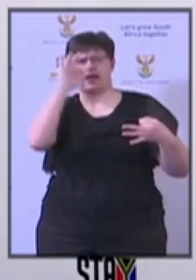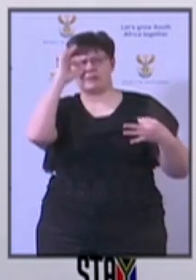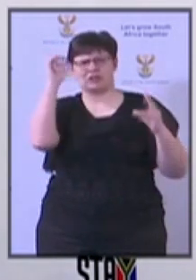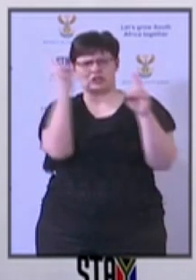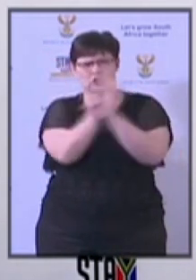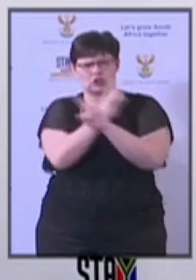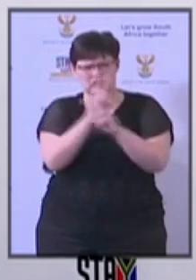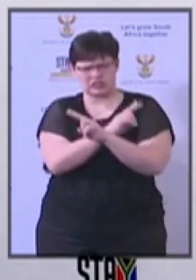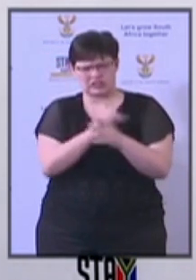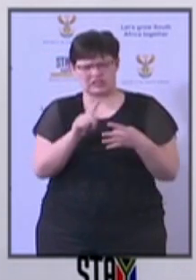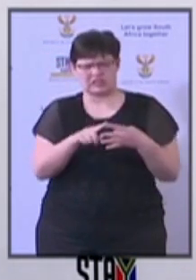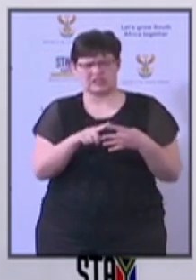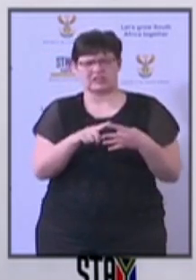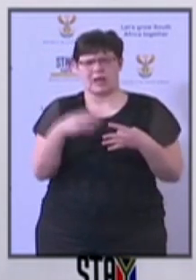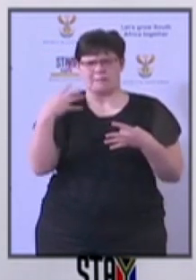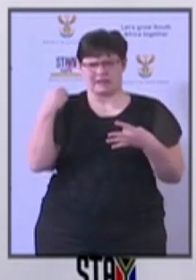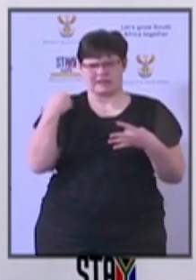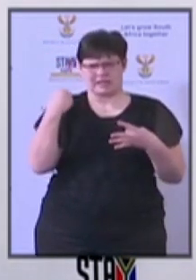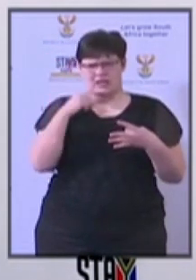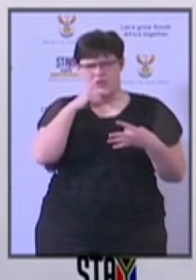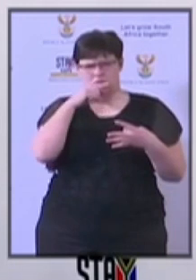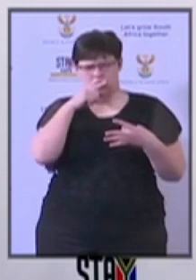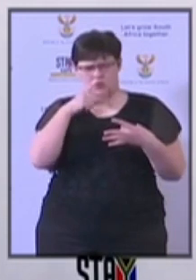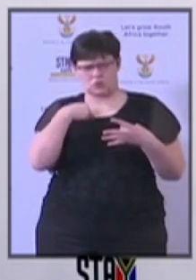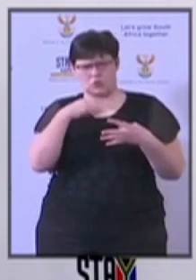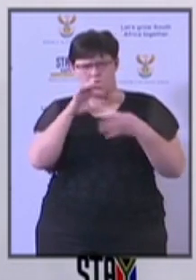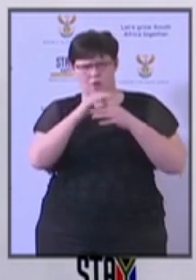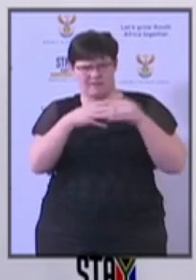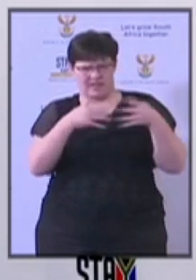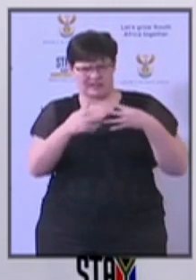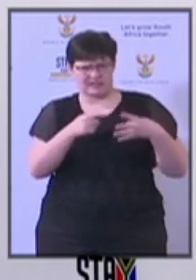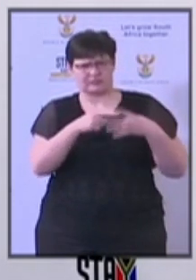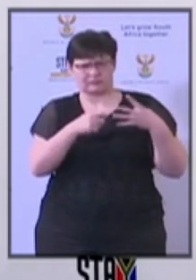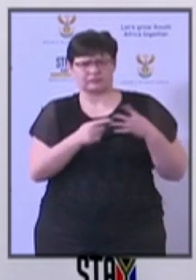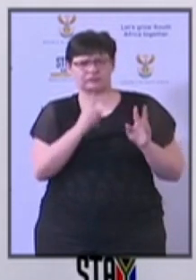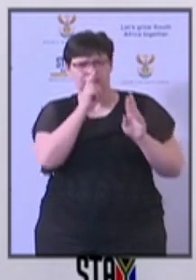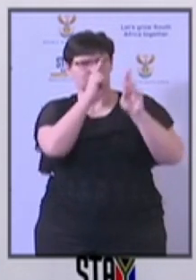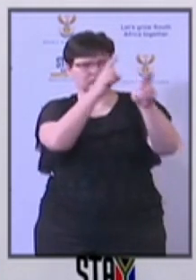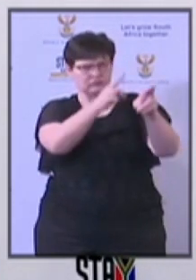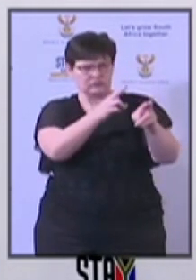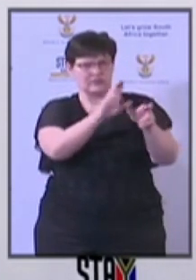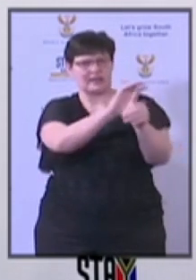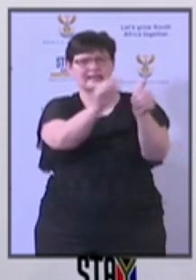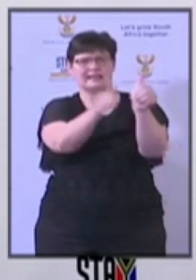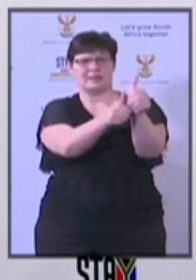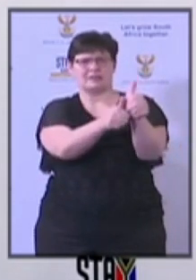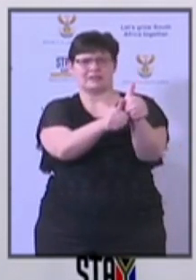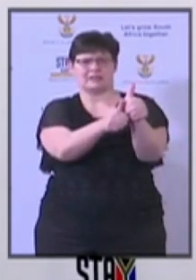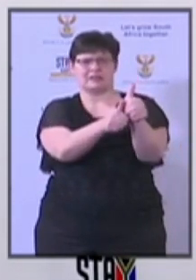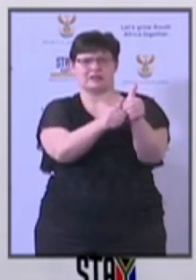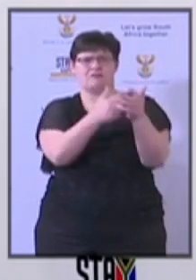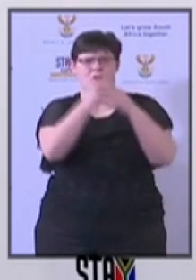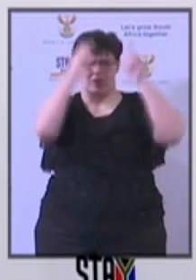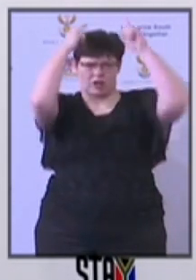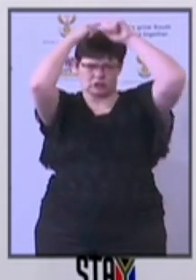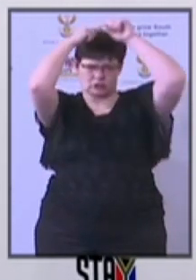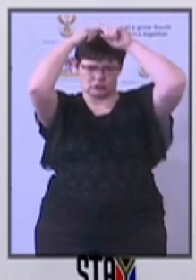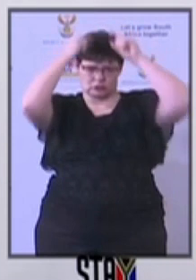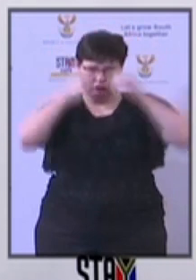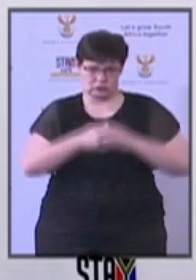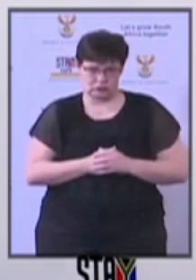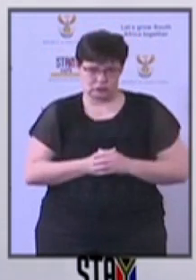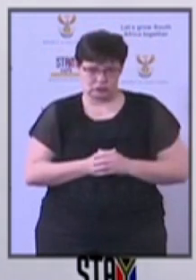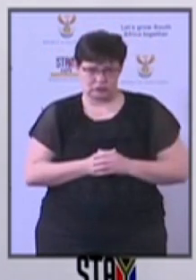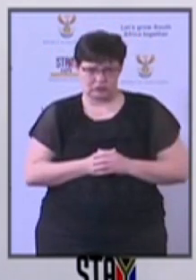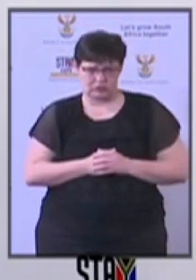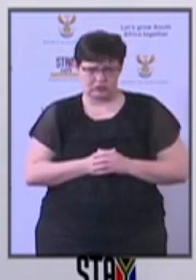and the Minister of Home Affairs, where we met the Deputy Prime Minister of Lesotho with his delegations of ministers.